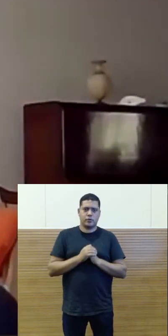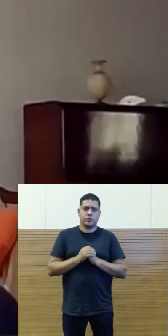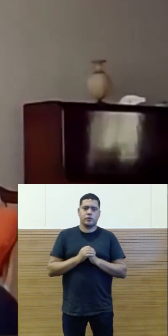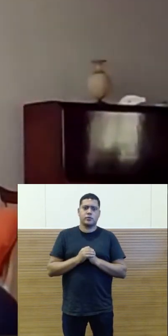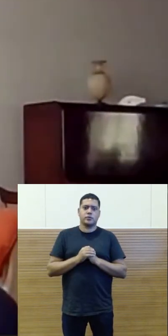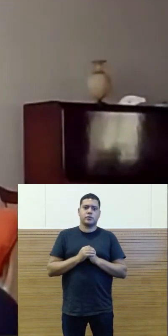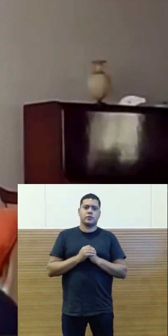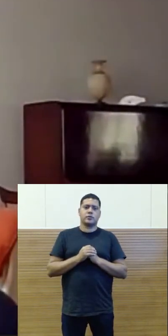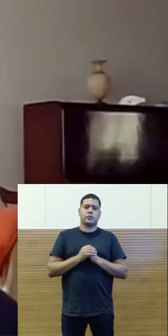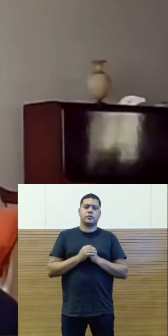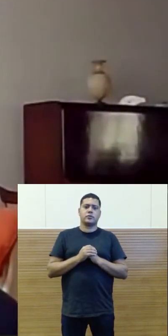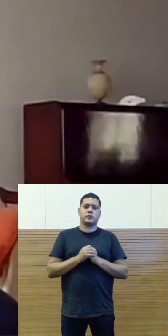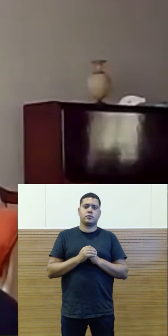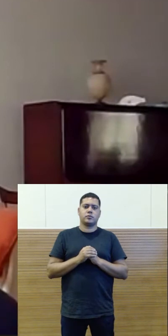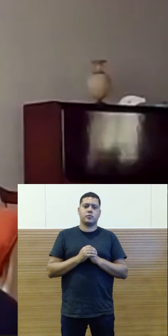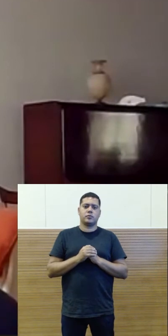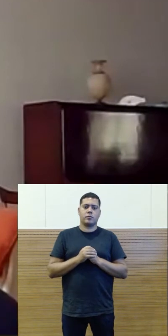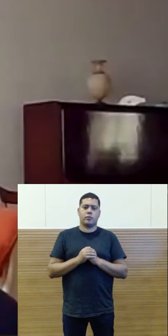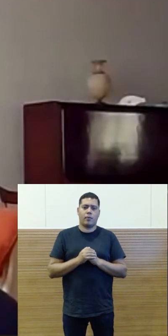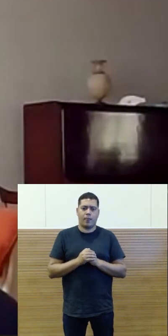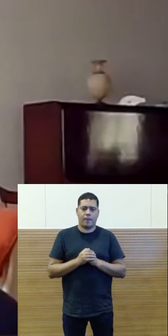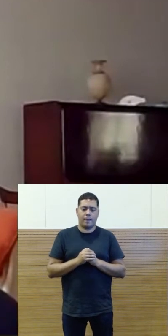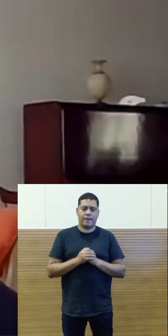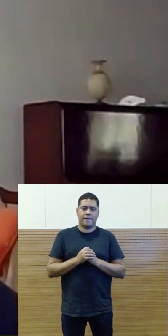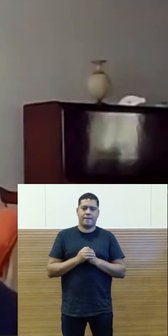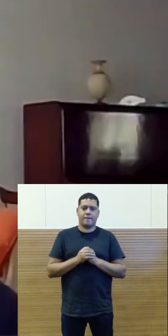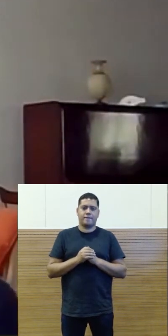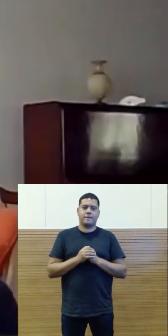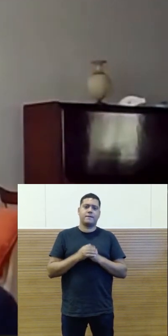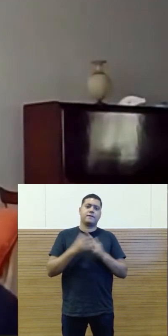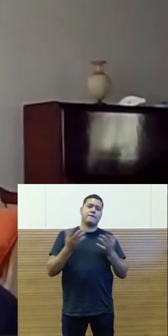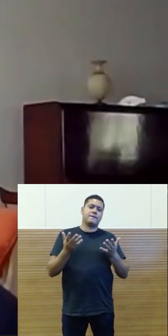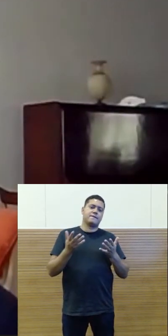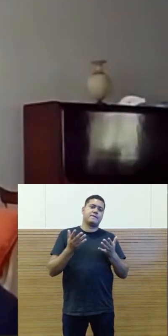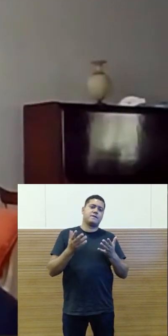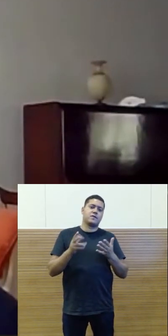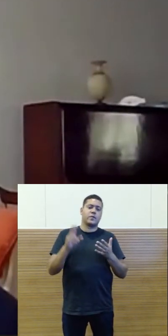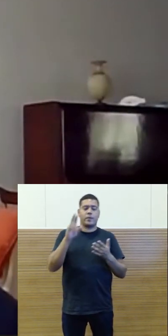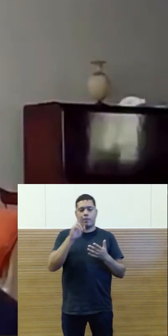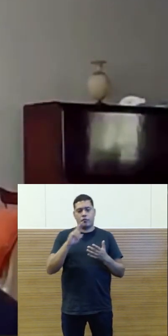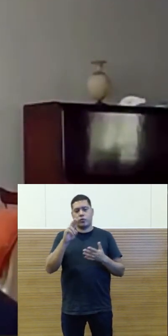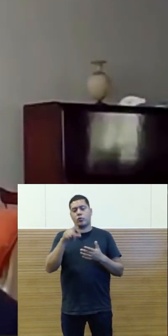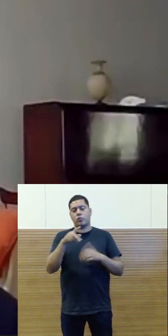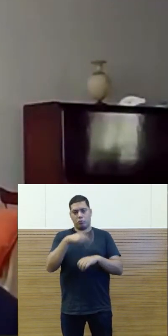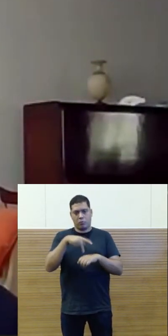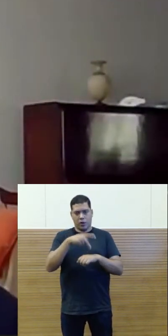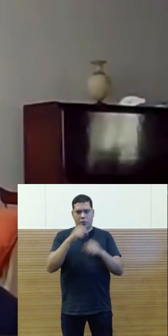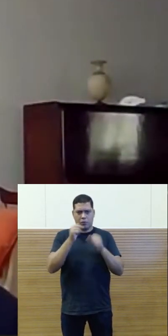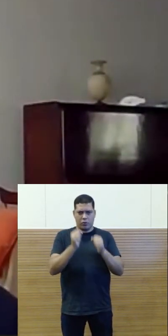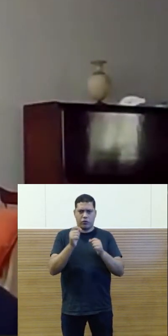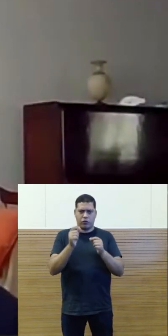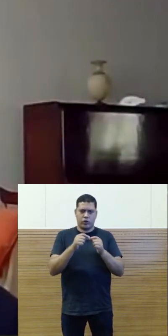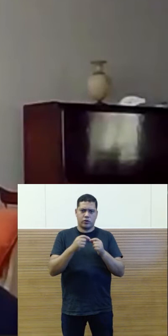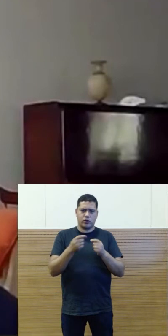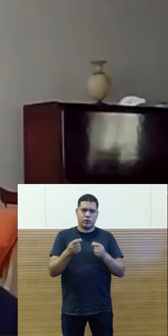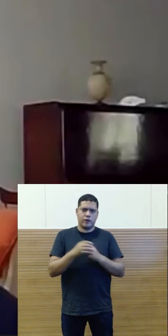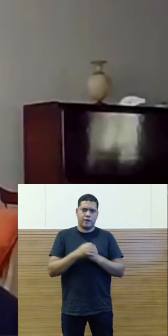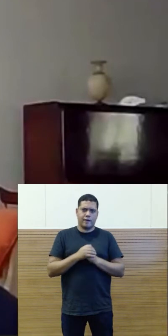Thank you for the space. Well, with regards to what the countries may